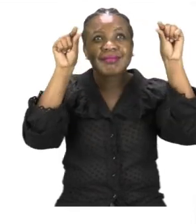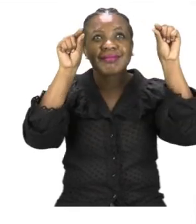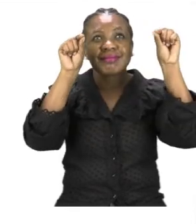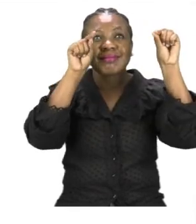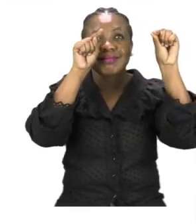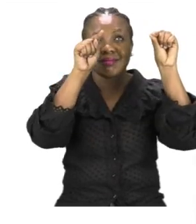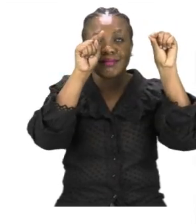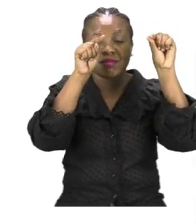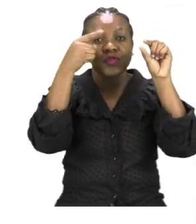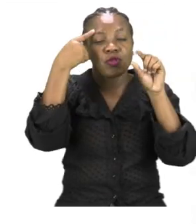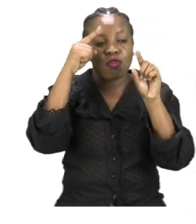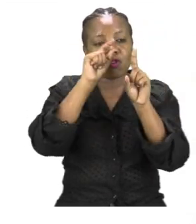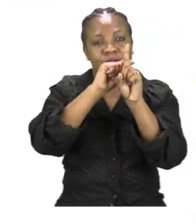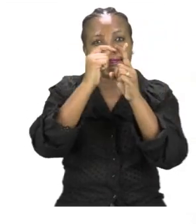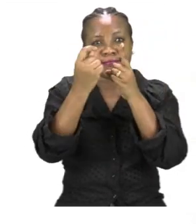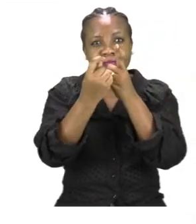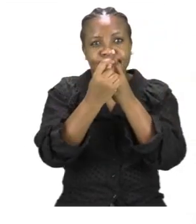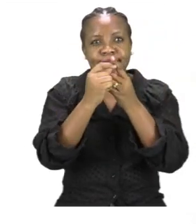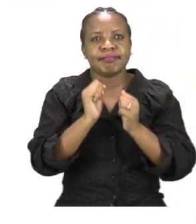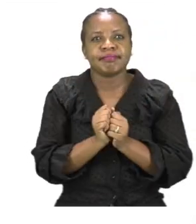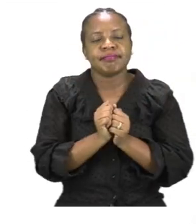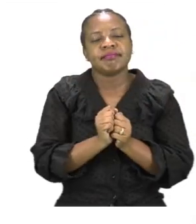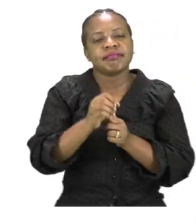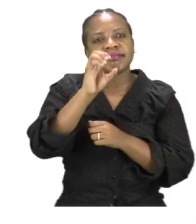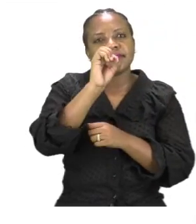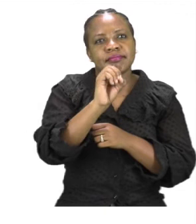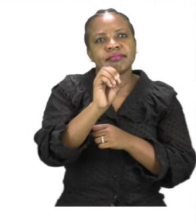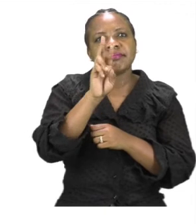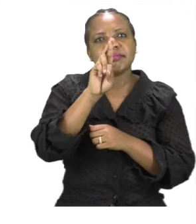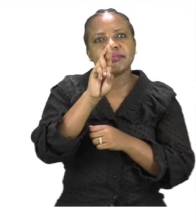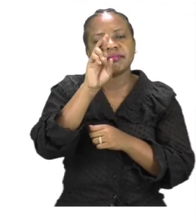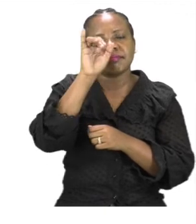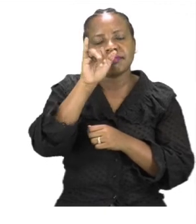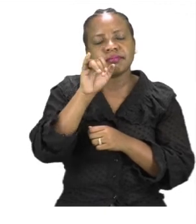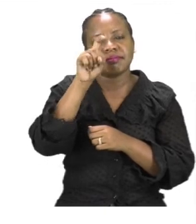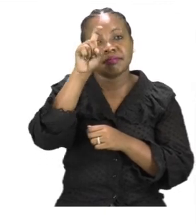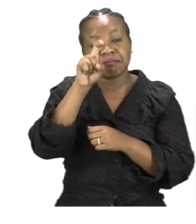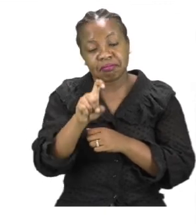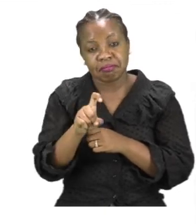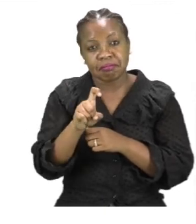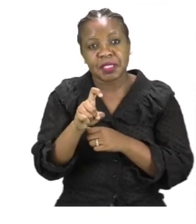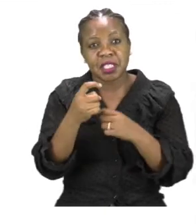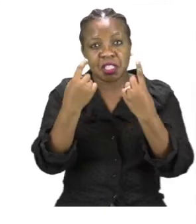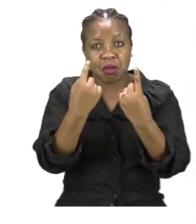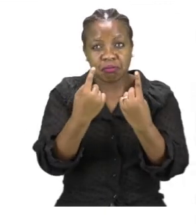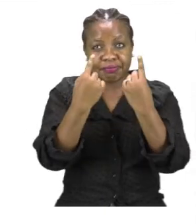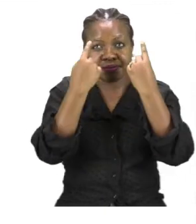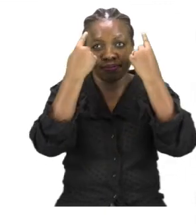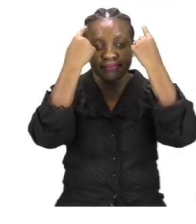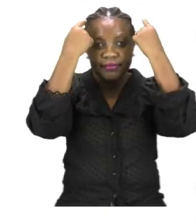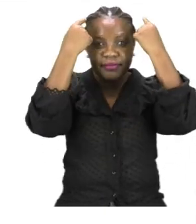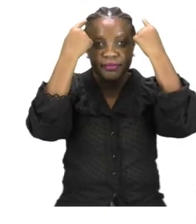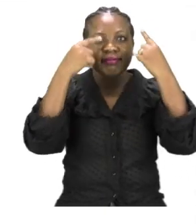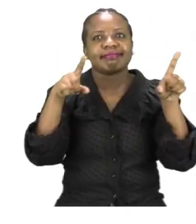The oryx is a type of antelope as shown on your page. So an oryx